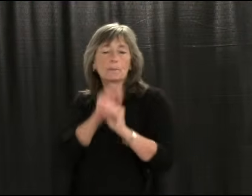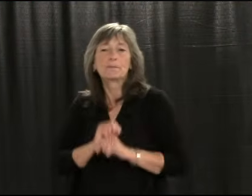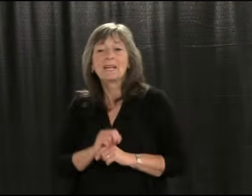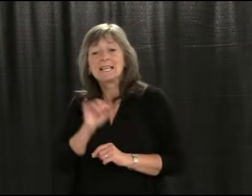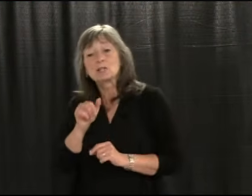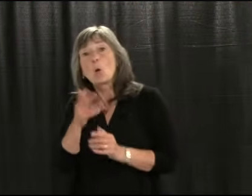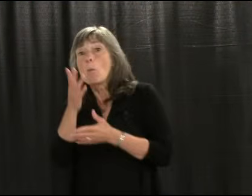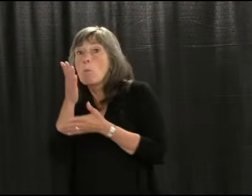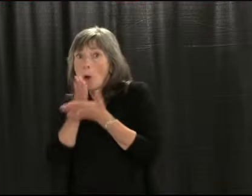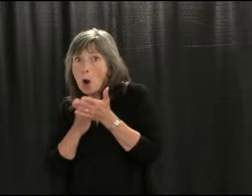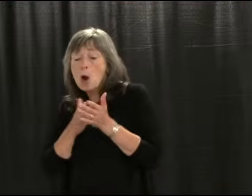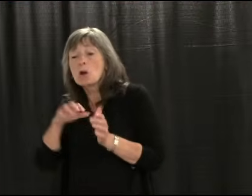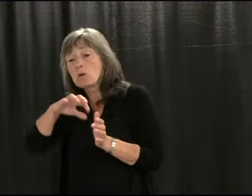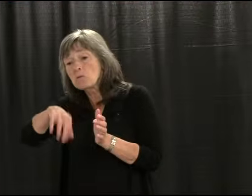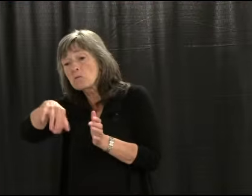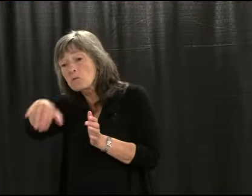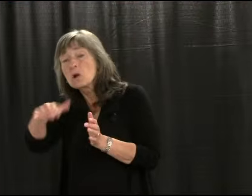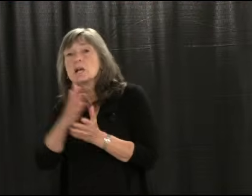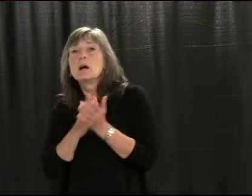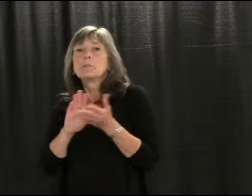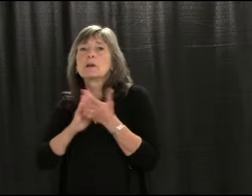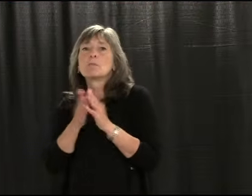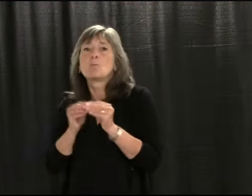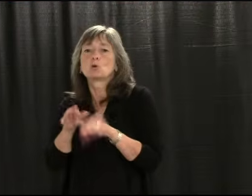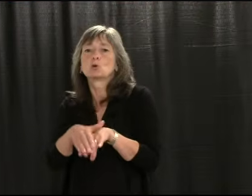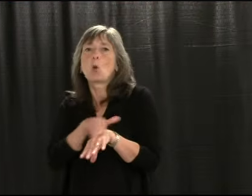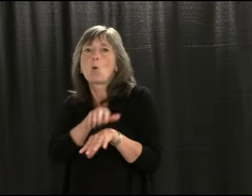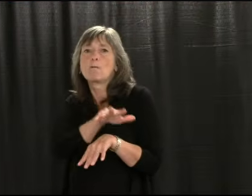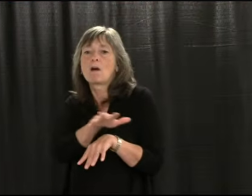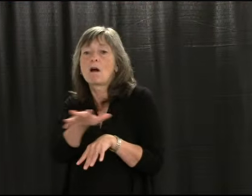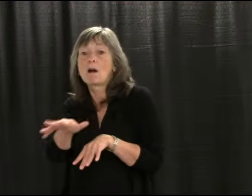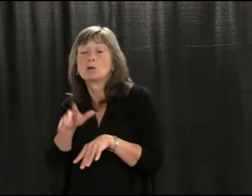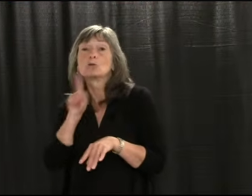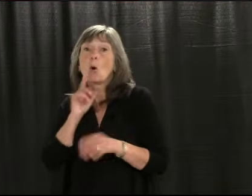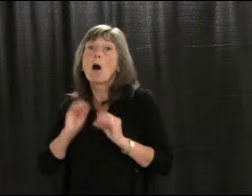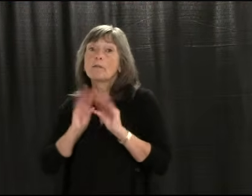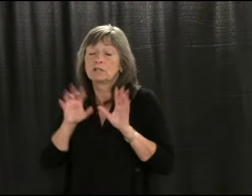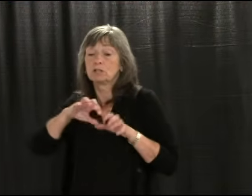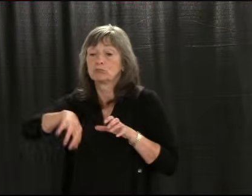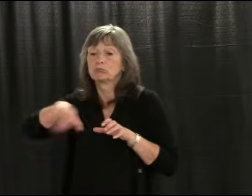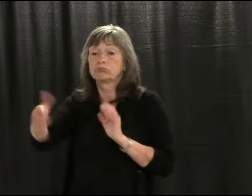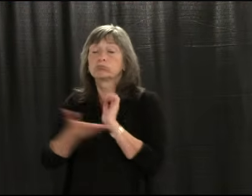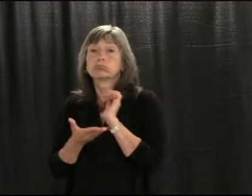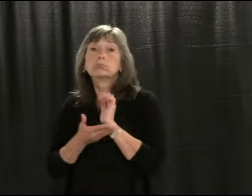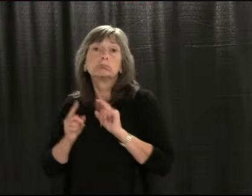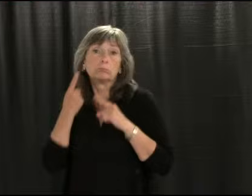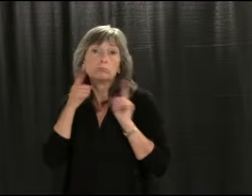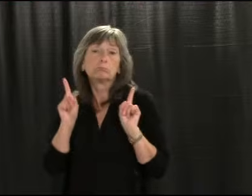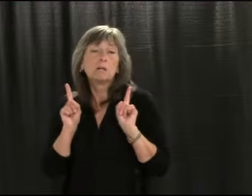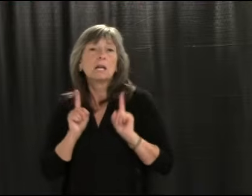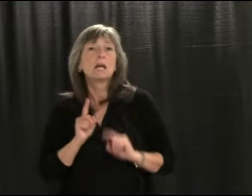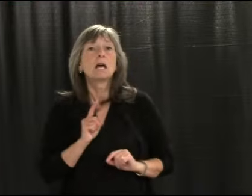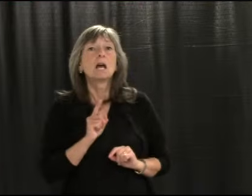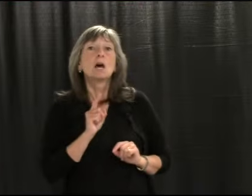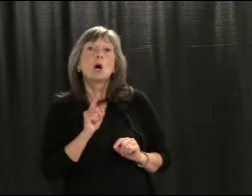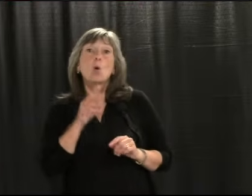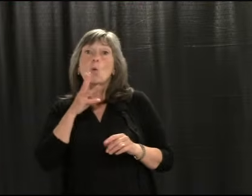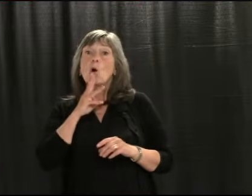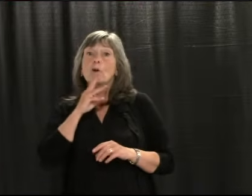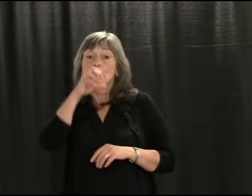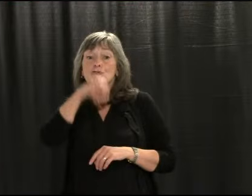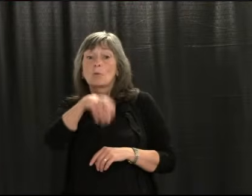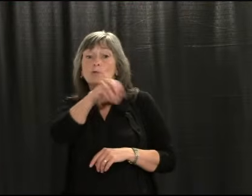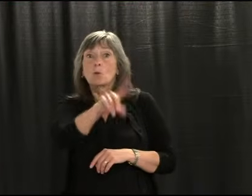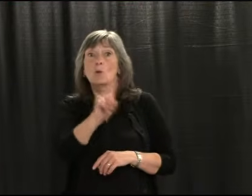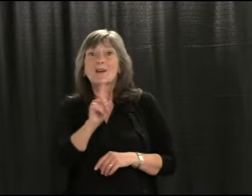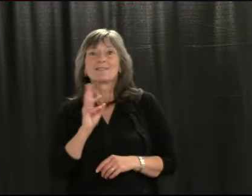break did help slow growth of the fire, so those fire breaks are working. The water bombers are focused on the northern edge of the fire near Western